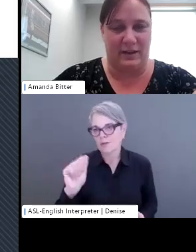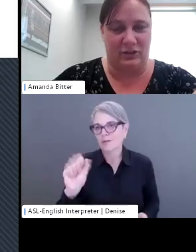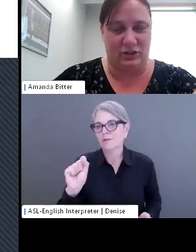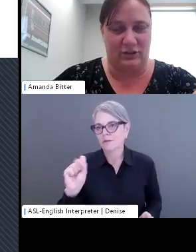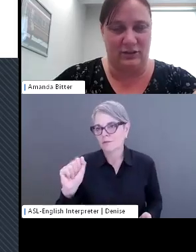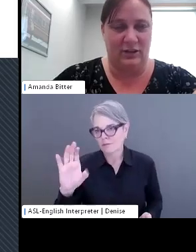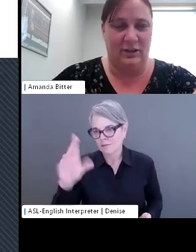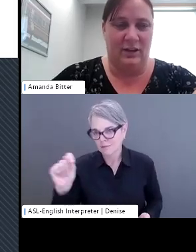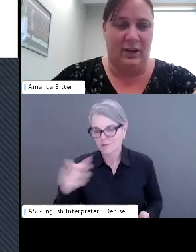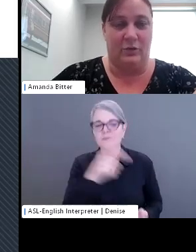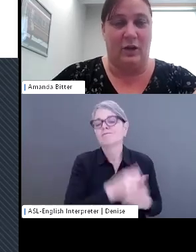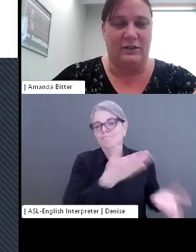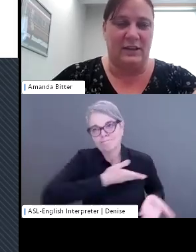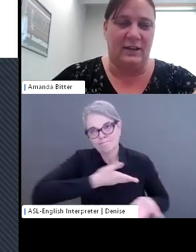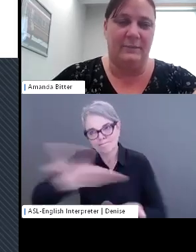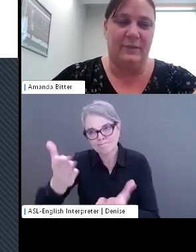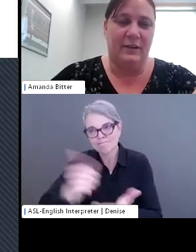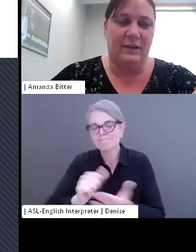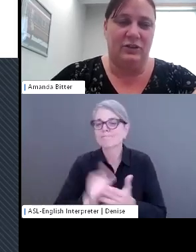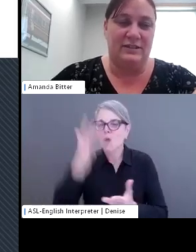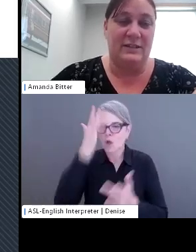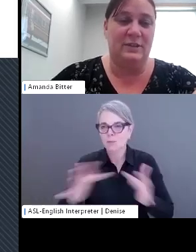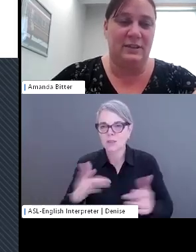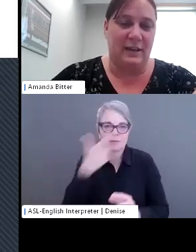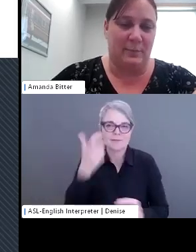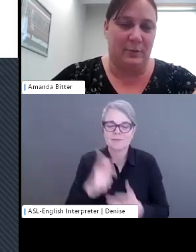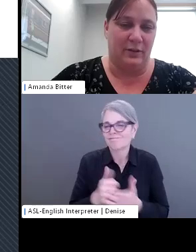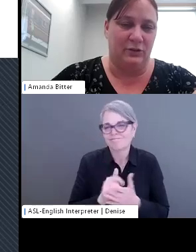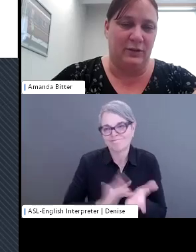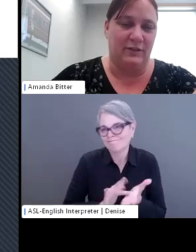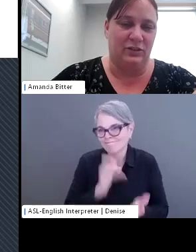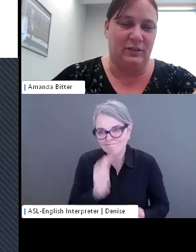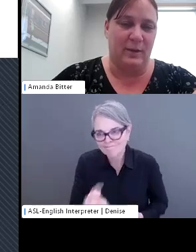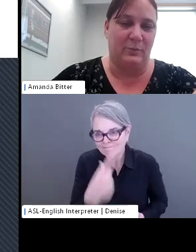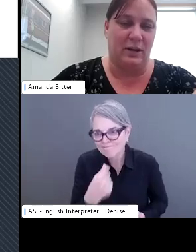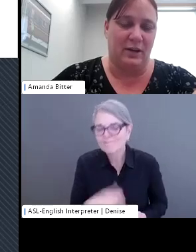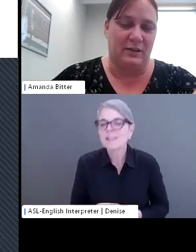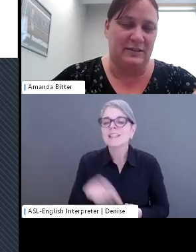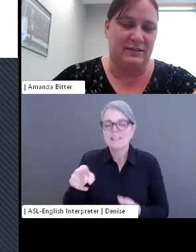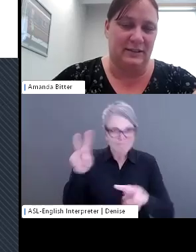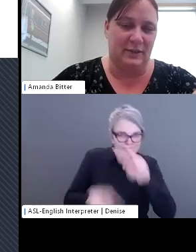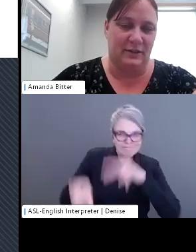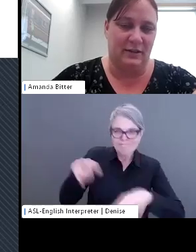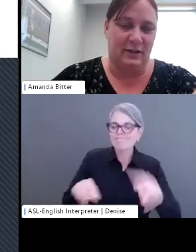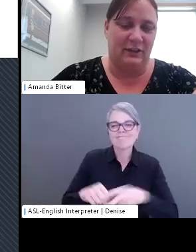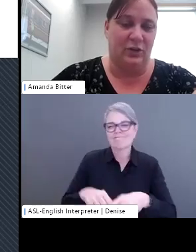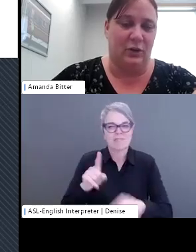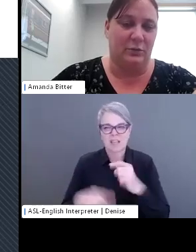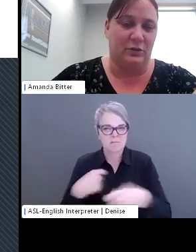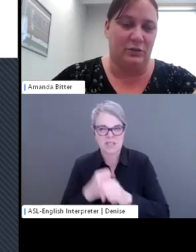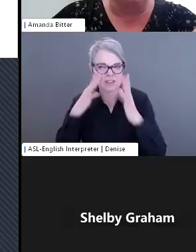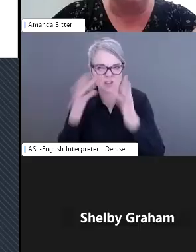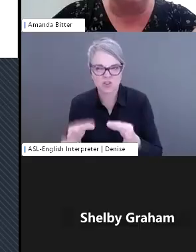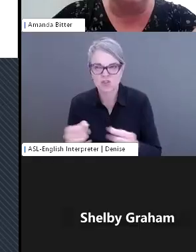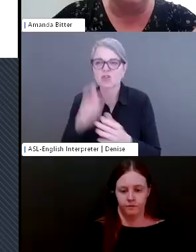the medication, her not taking it. She's deemed incapable and transitioned to memory care assisted living, and